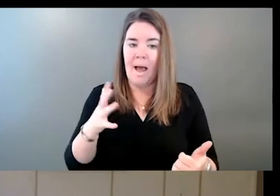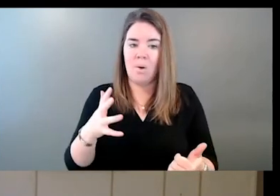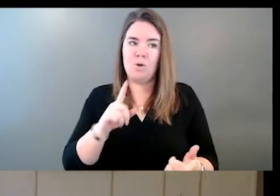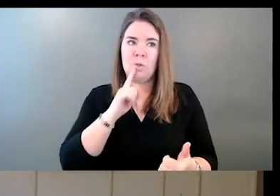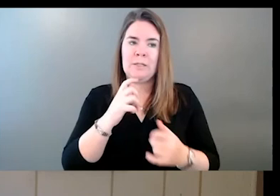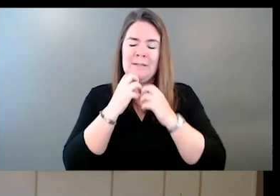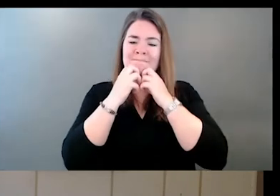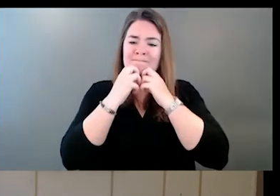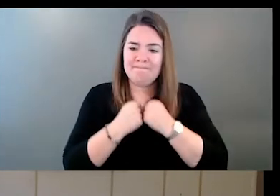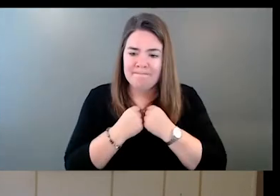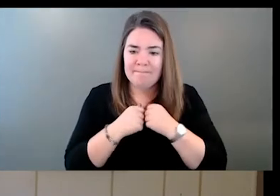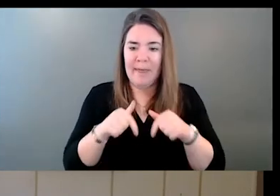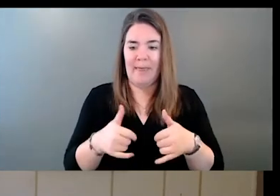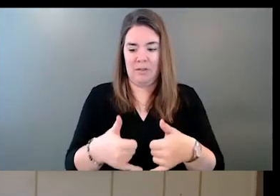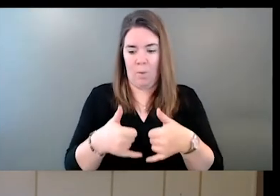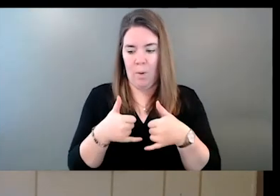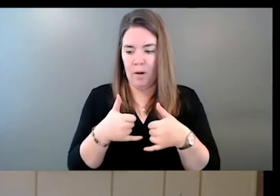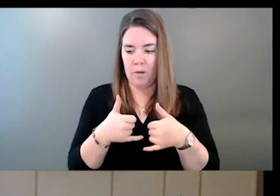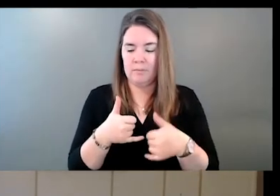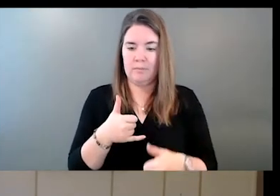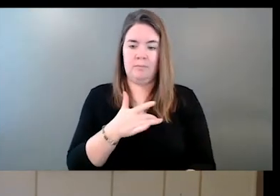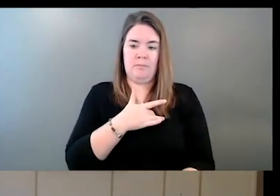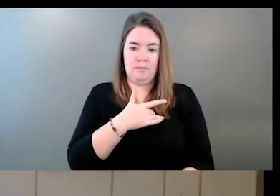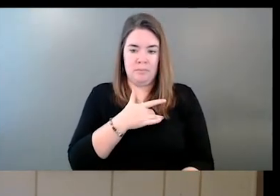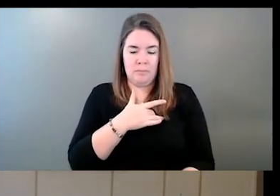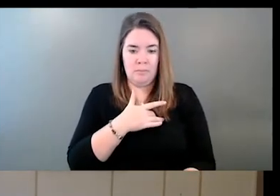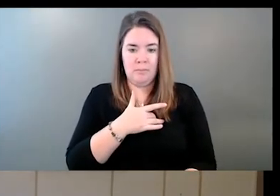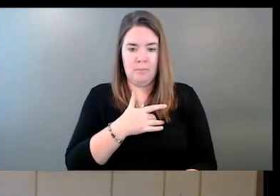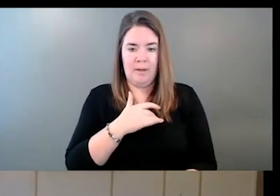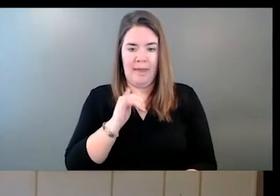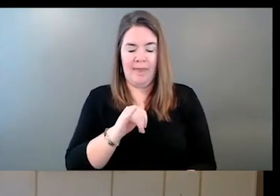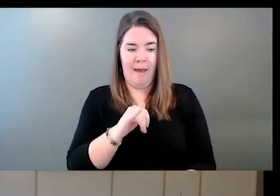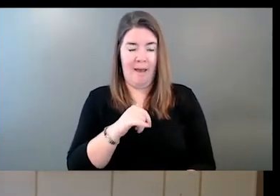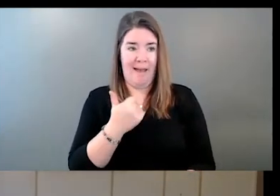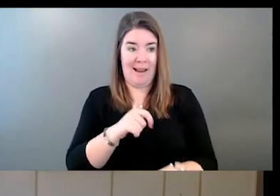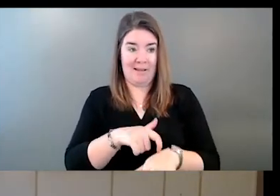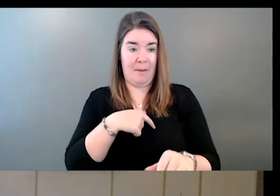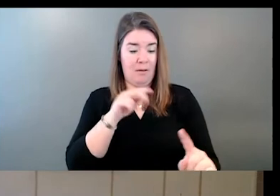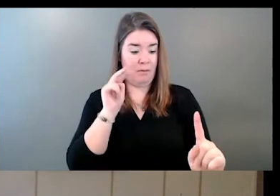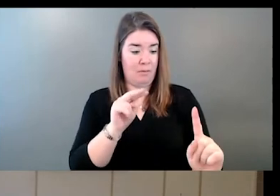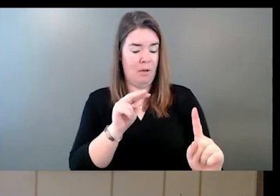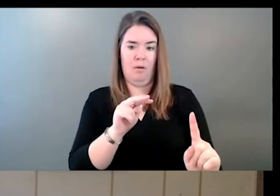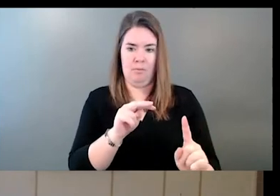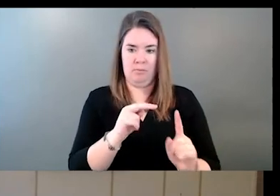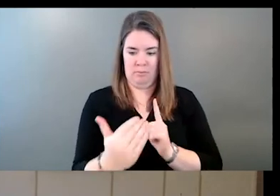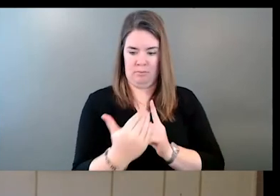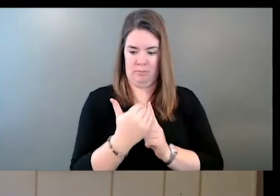this award and help have it serve as a reminder to me that